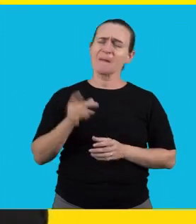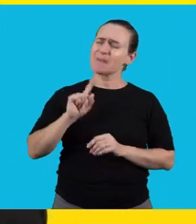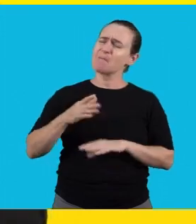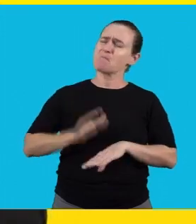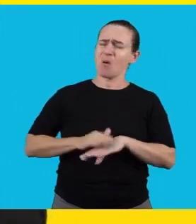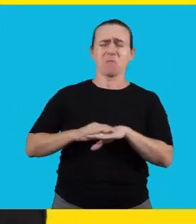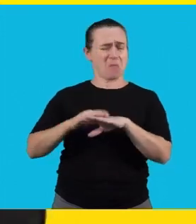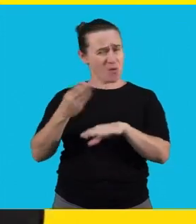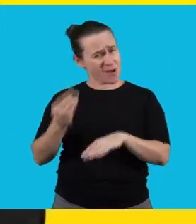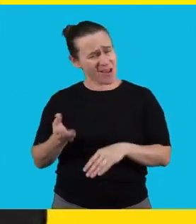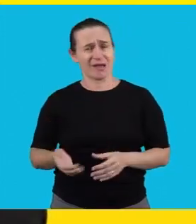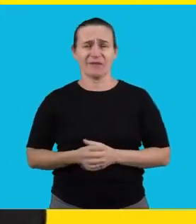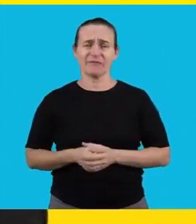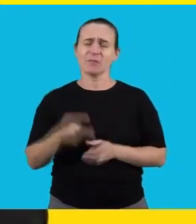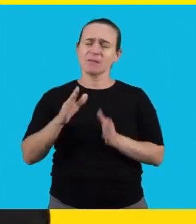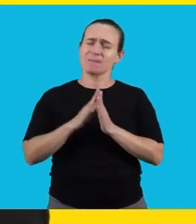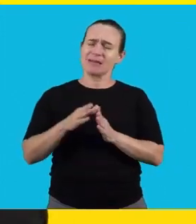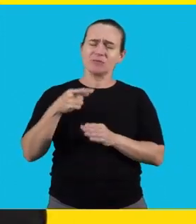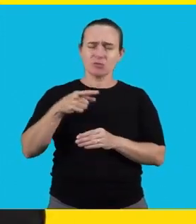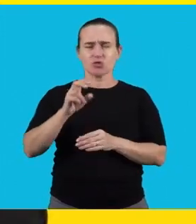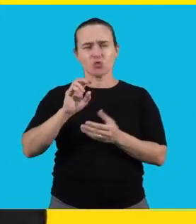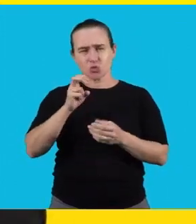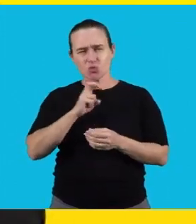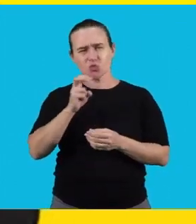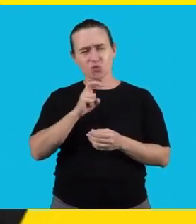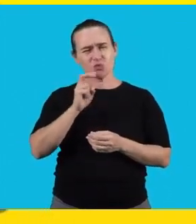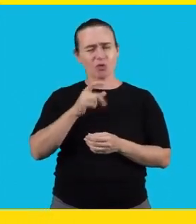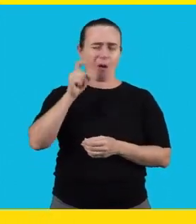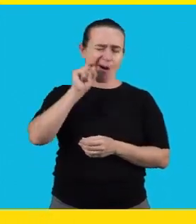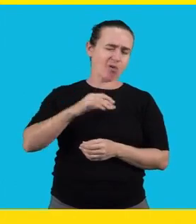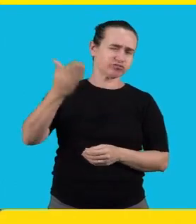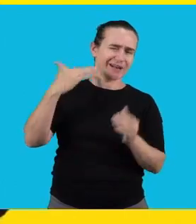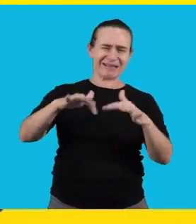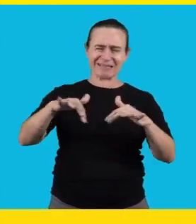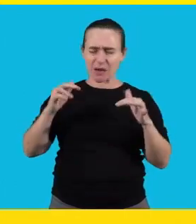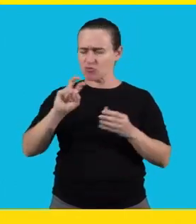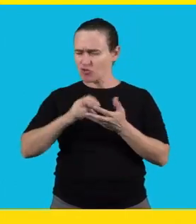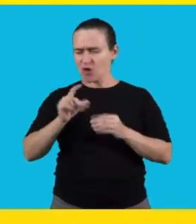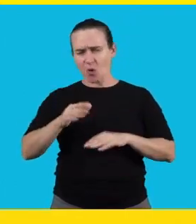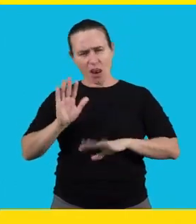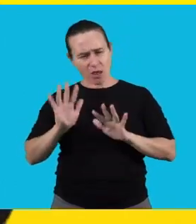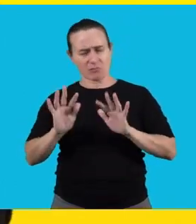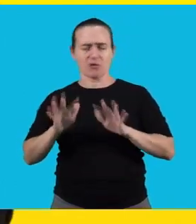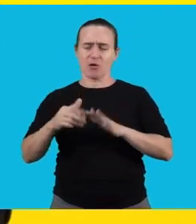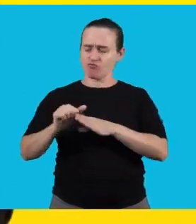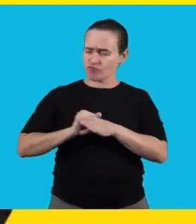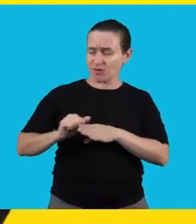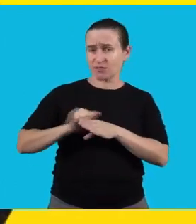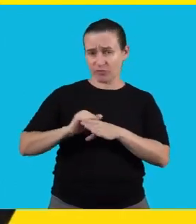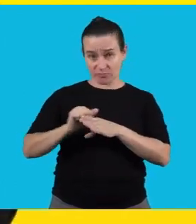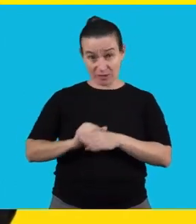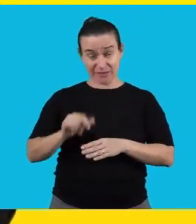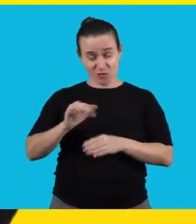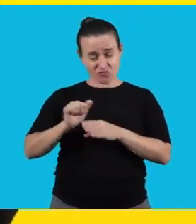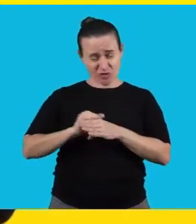There's honestly a lot out there. Go to that big pool. Take as much as you can. The